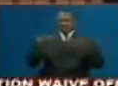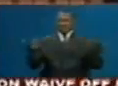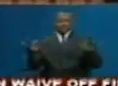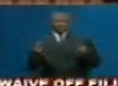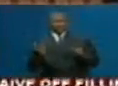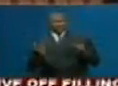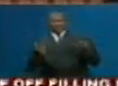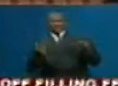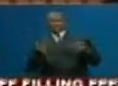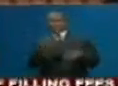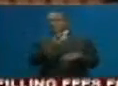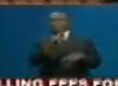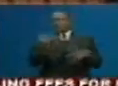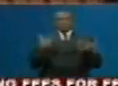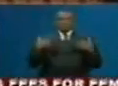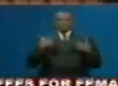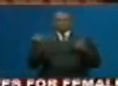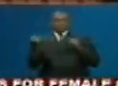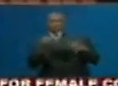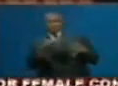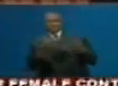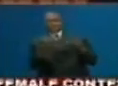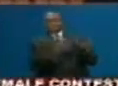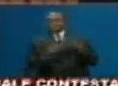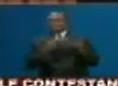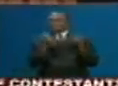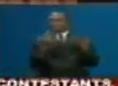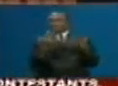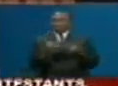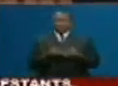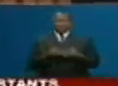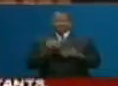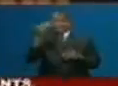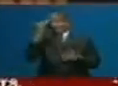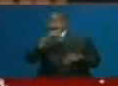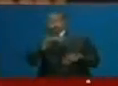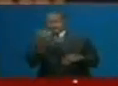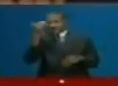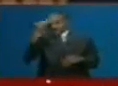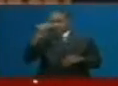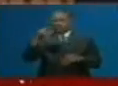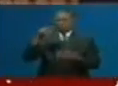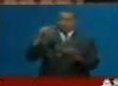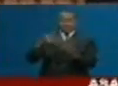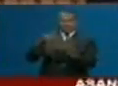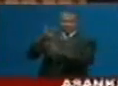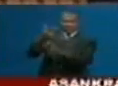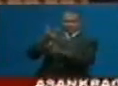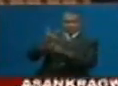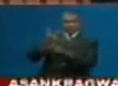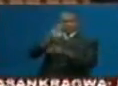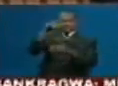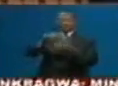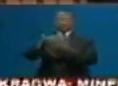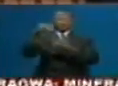a spin on it. It's very clear, because they know that we need this amount mainly for